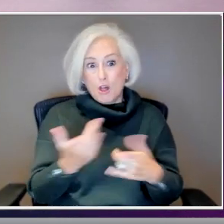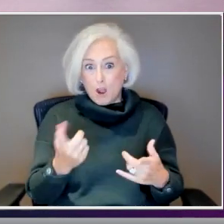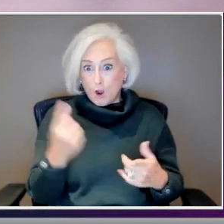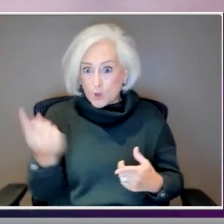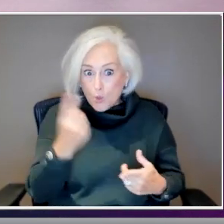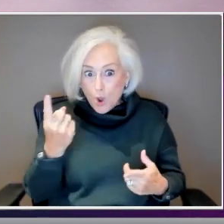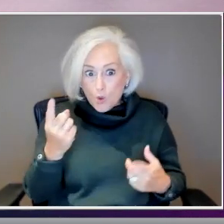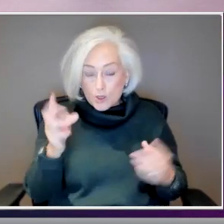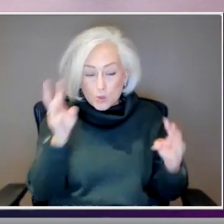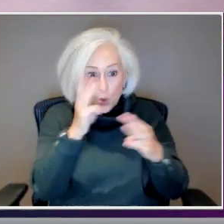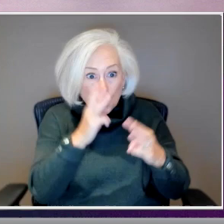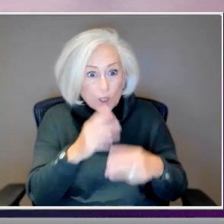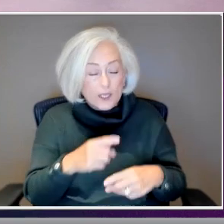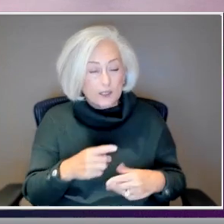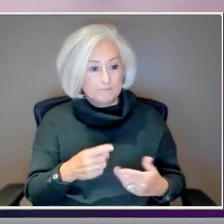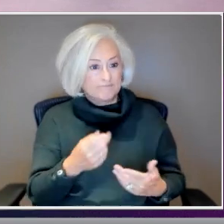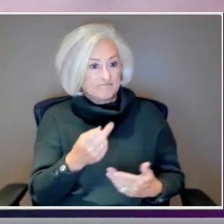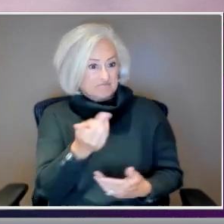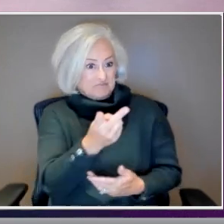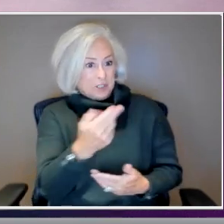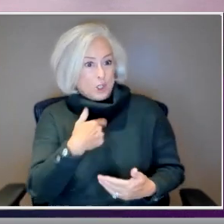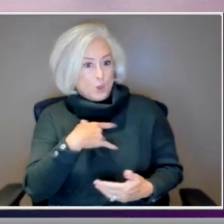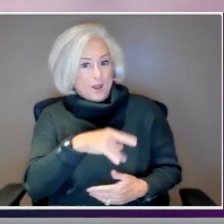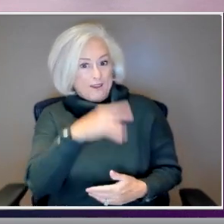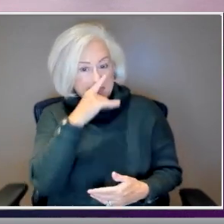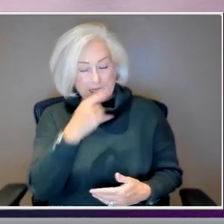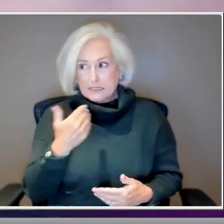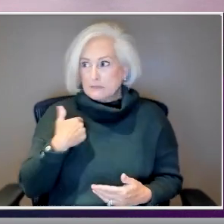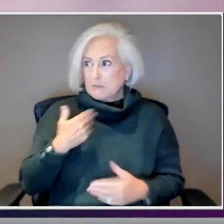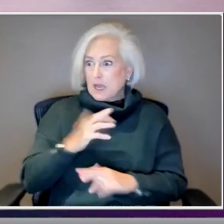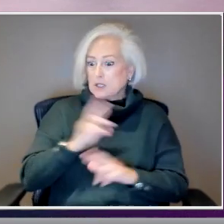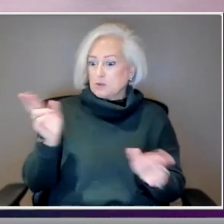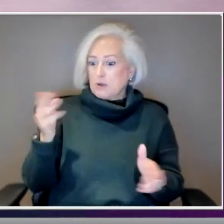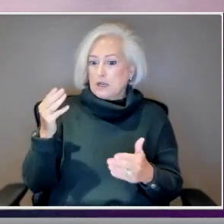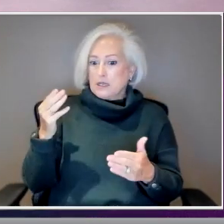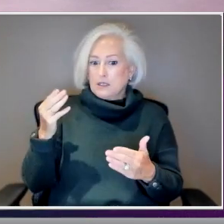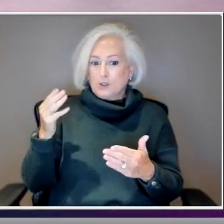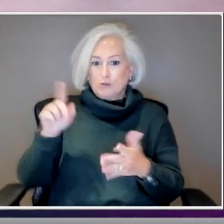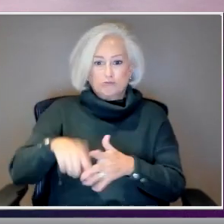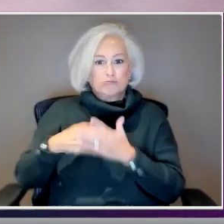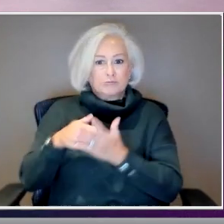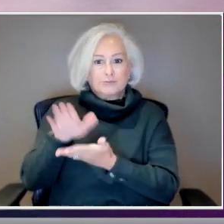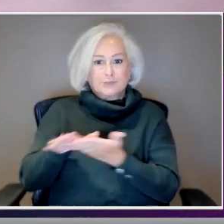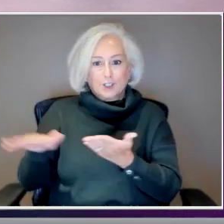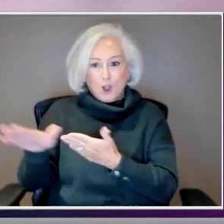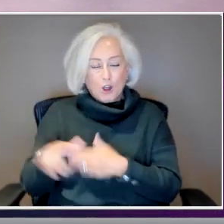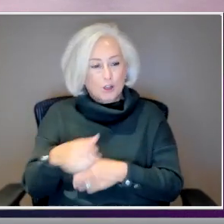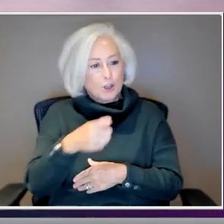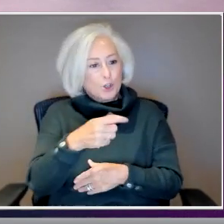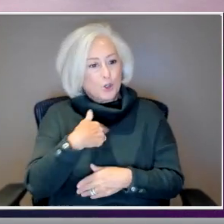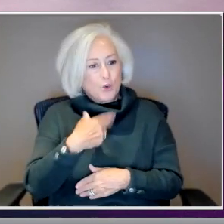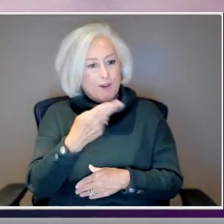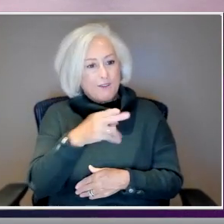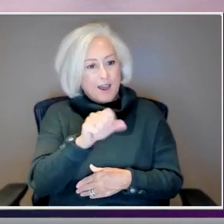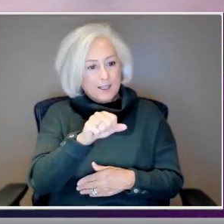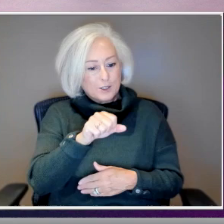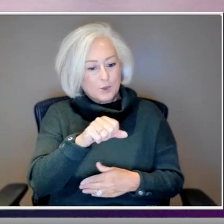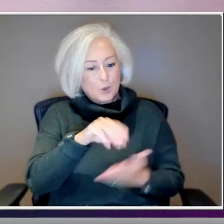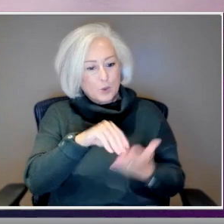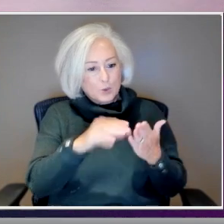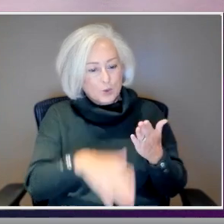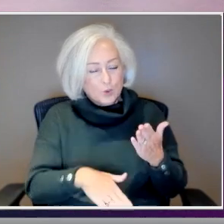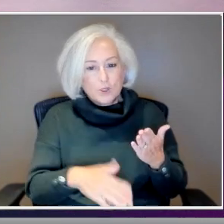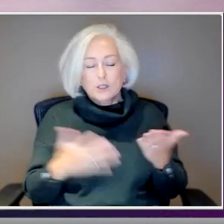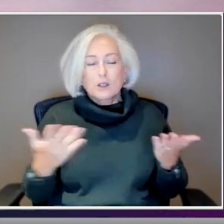going to be, yours are in college, mine's going into college, you have a child in high school. So what do you tell people in your life